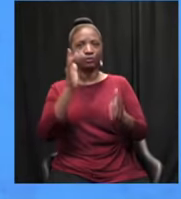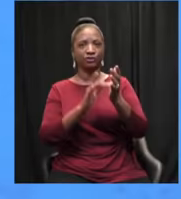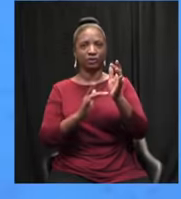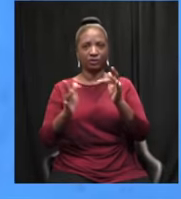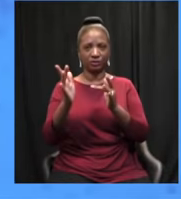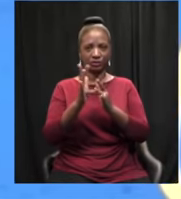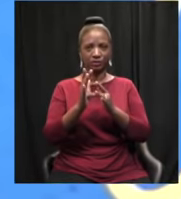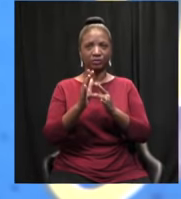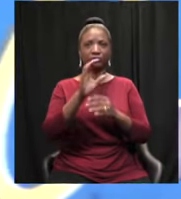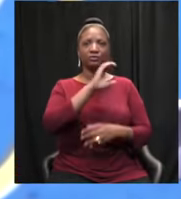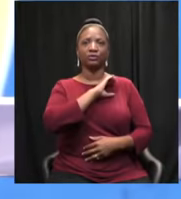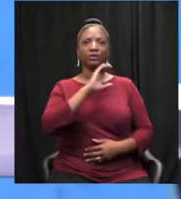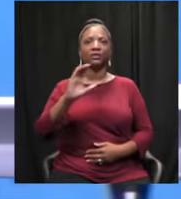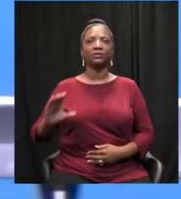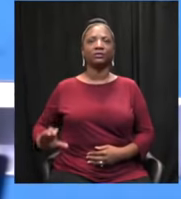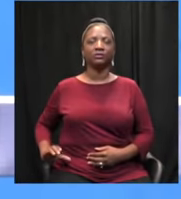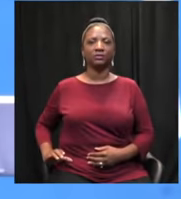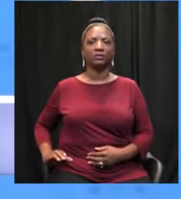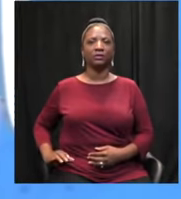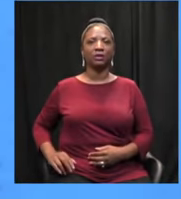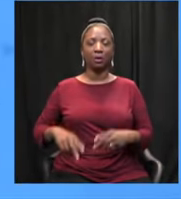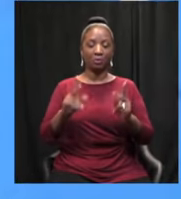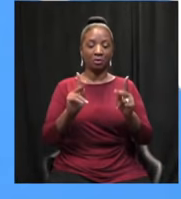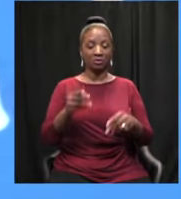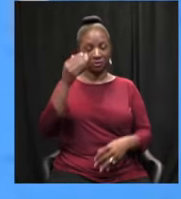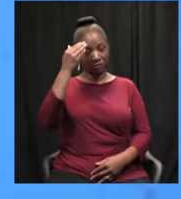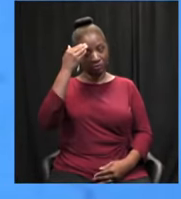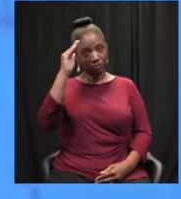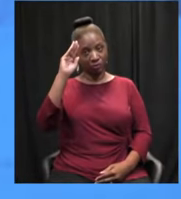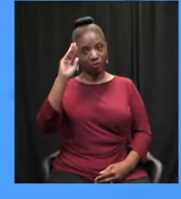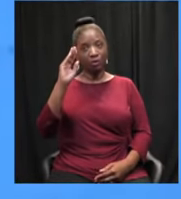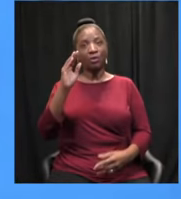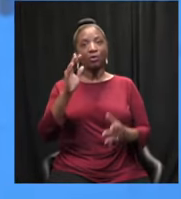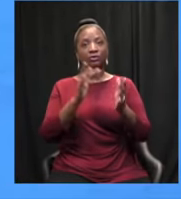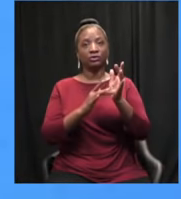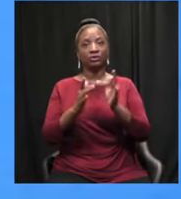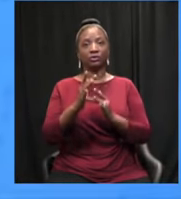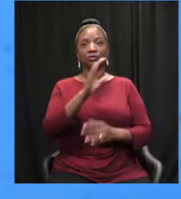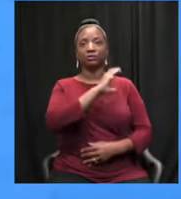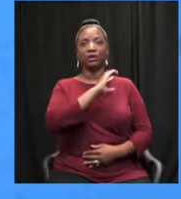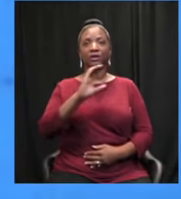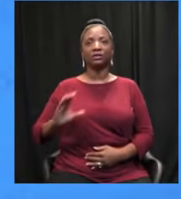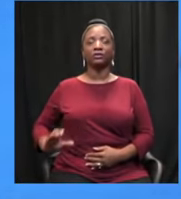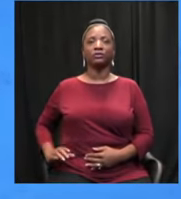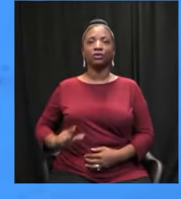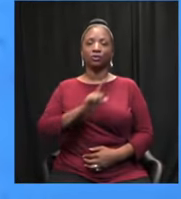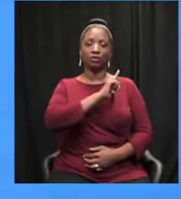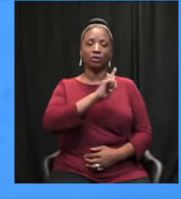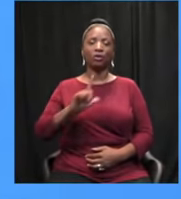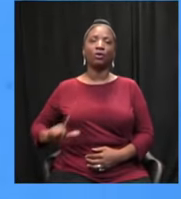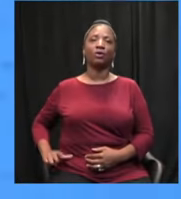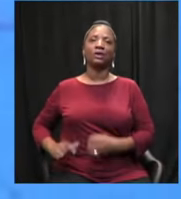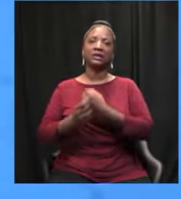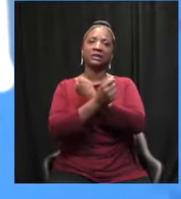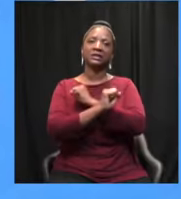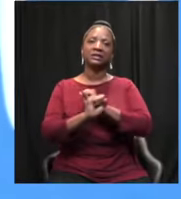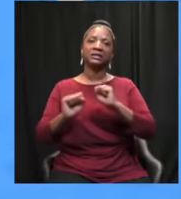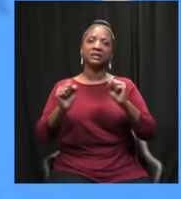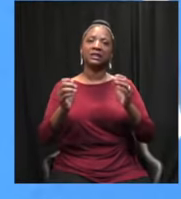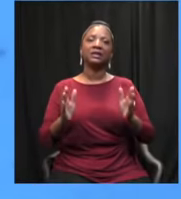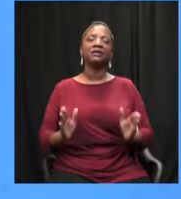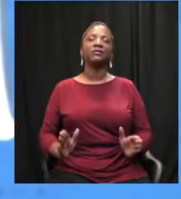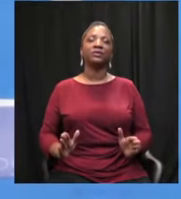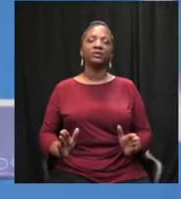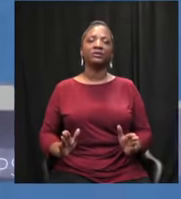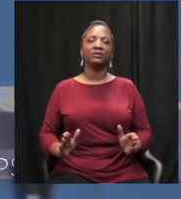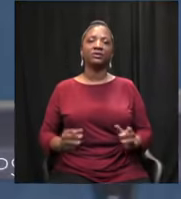Somebody today that doesn't know the Lord Jesus Christ as your Lord and Savior today. You need to say yes to Jesus Christ. You've got